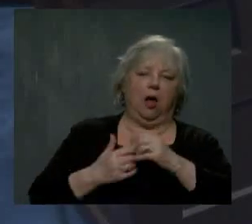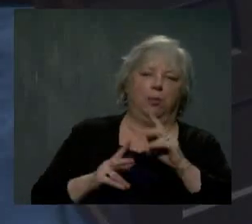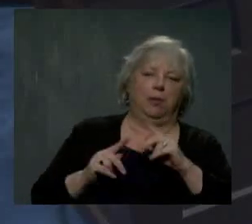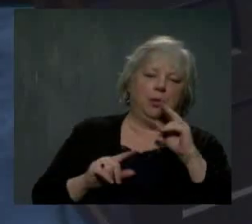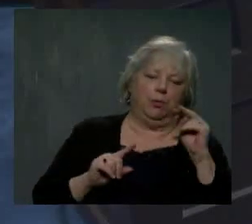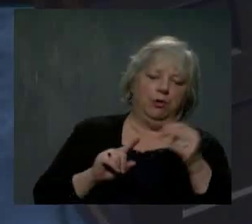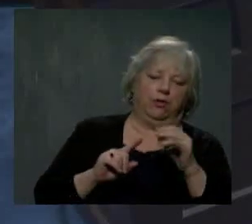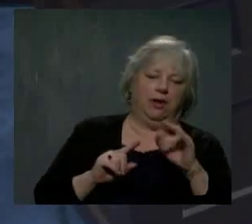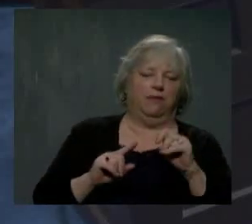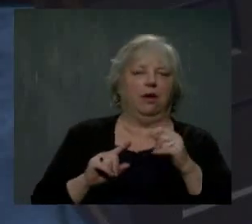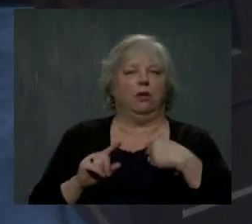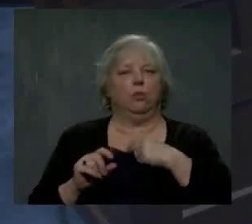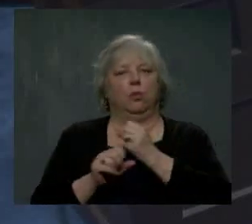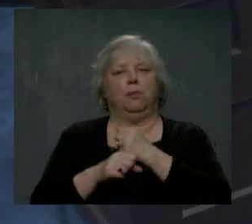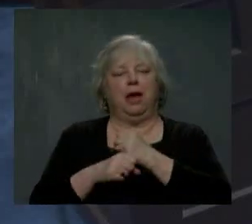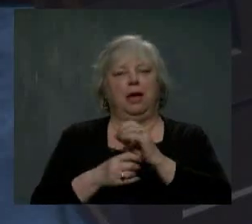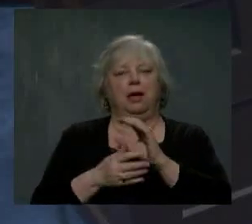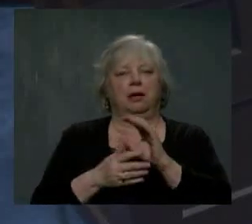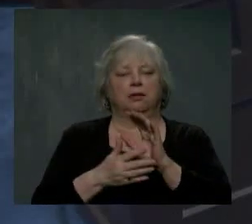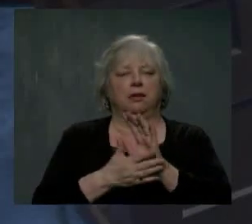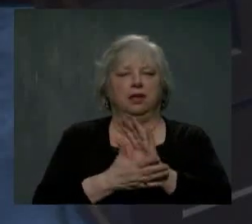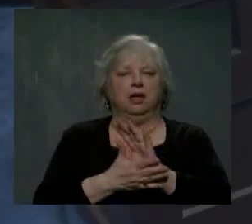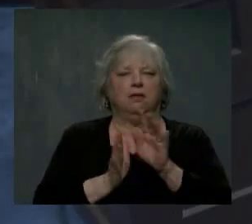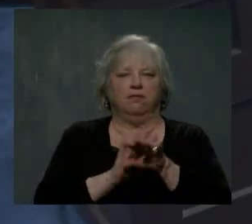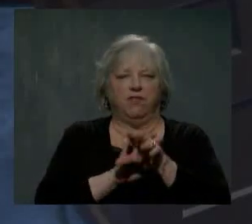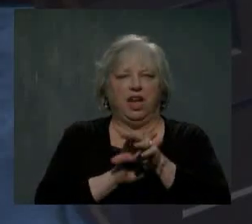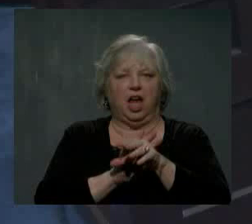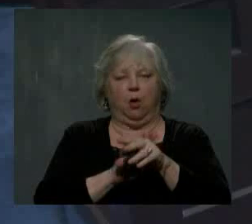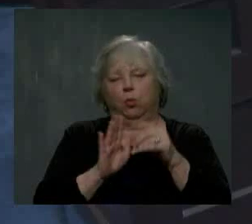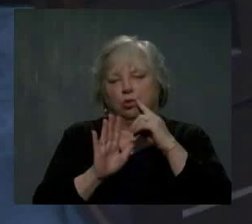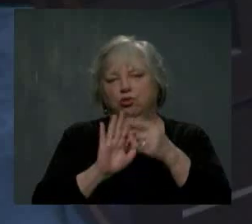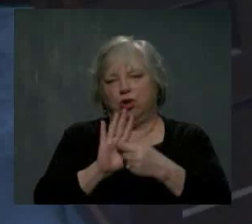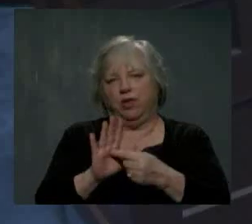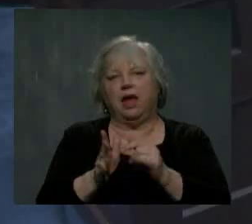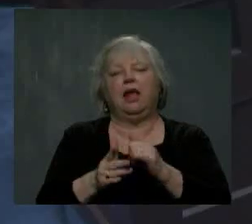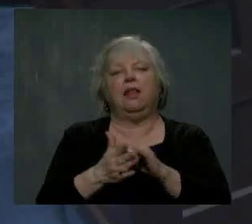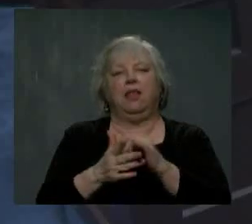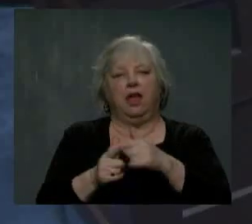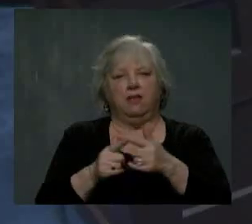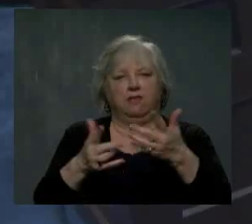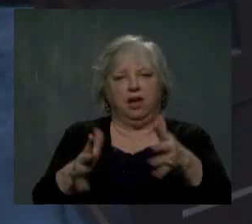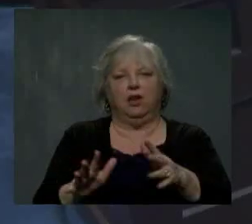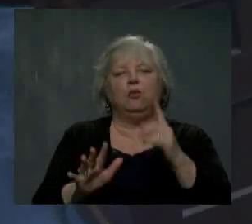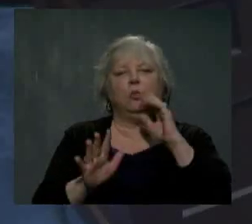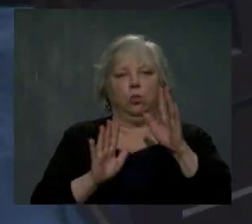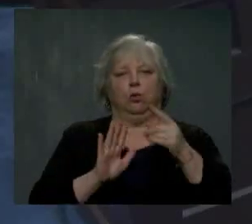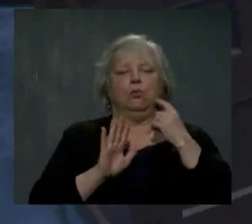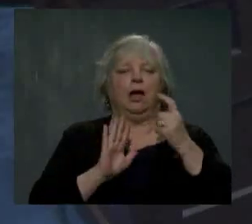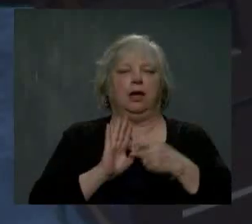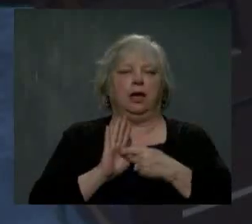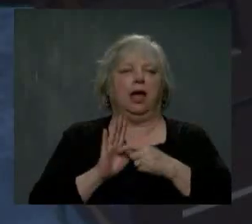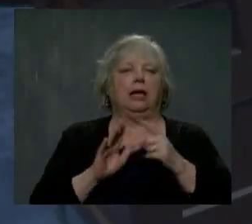put together a little video we're going to show right now, and then we'll come back and recognize the students. So, Mr. Carter?